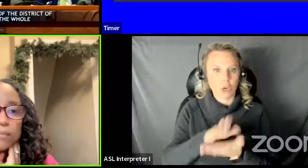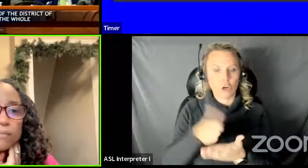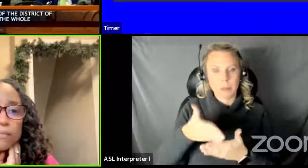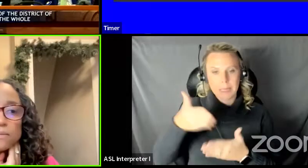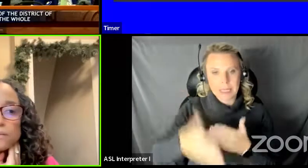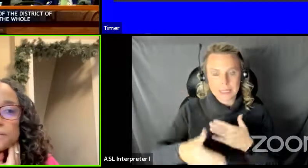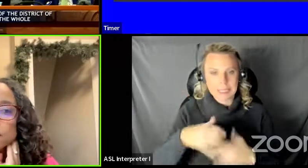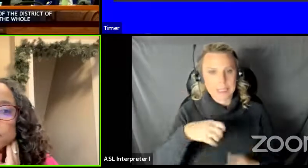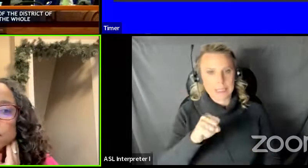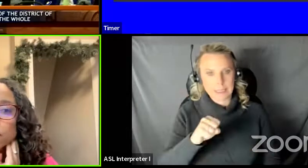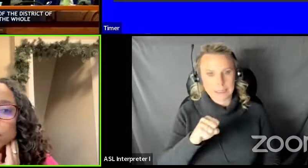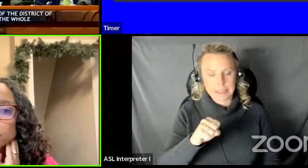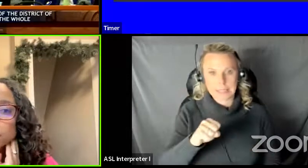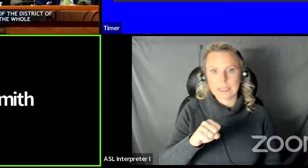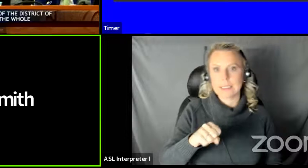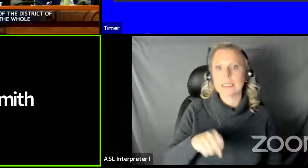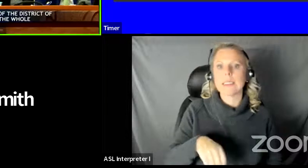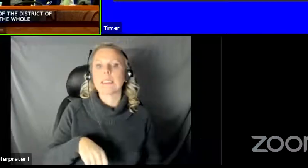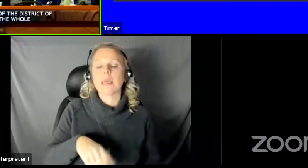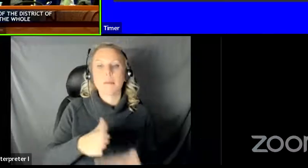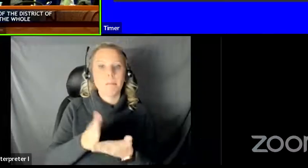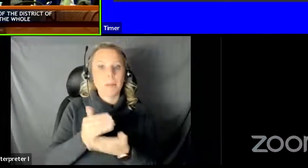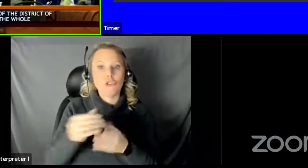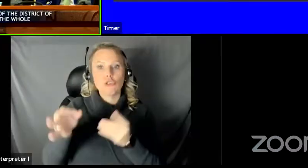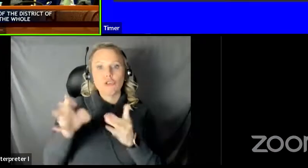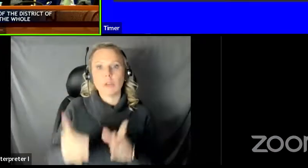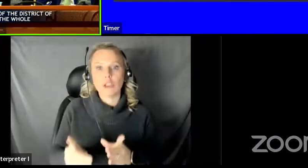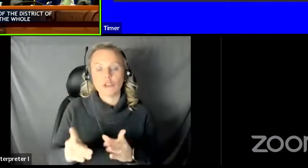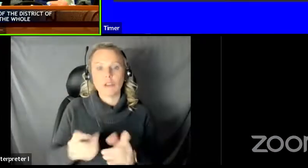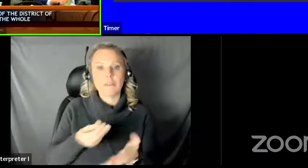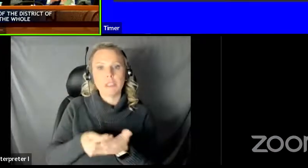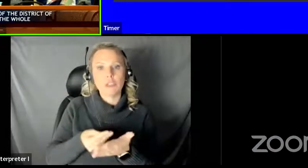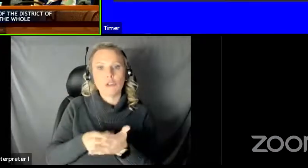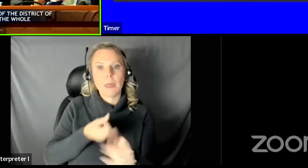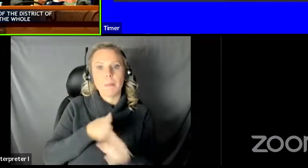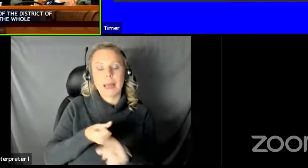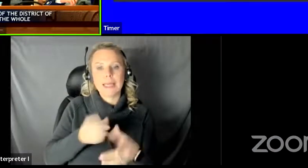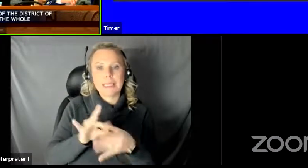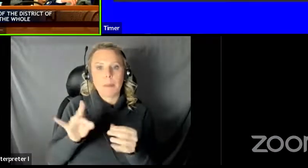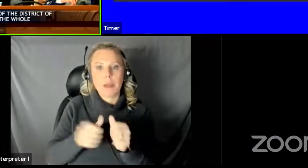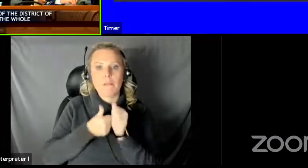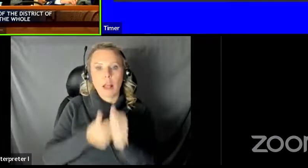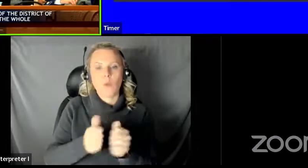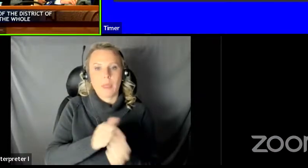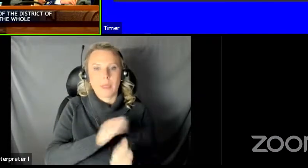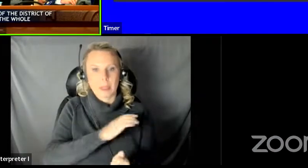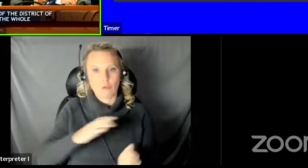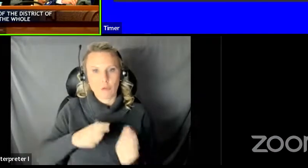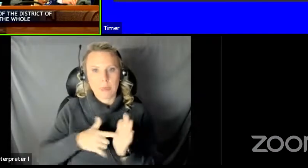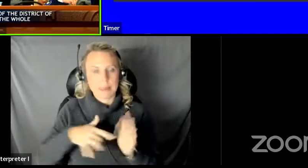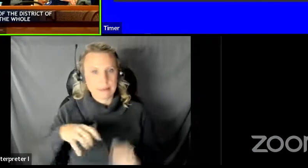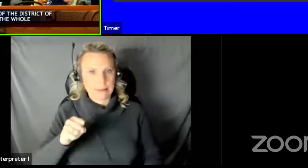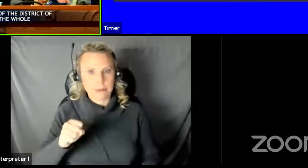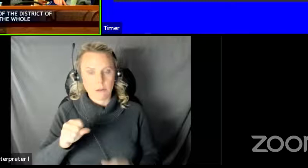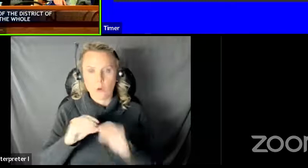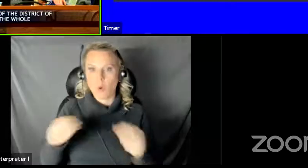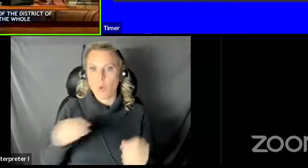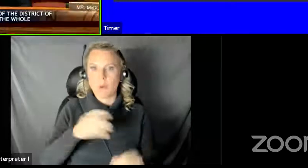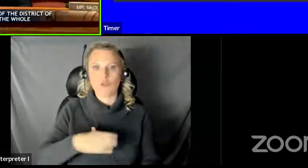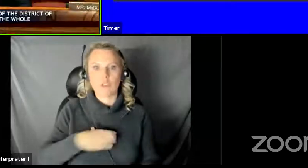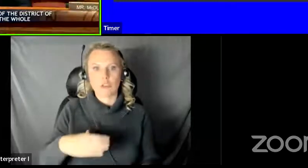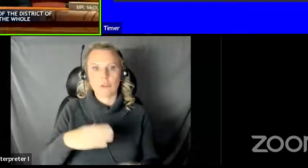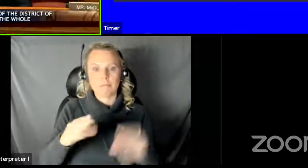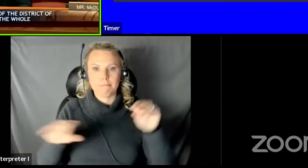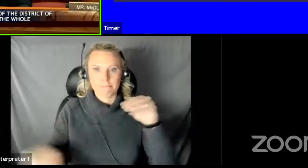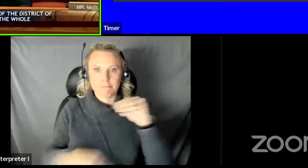is. Mr. Deputy Budget Director, does the measure's fiscal impact statement comply with council requirements? Yes, it does. Without objection, this measure will be